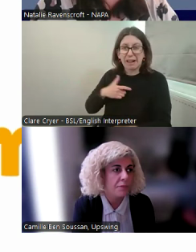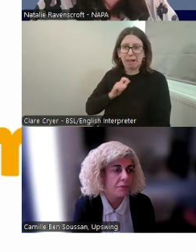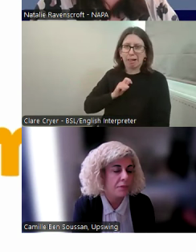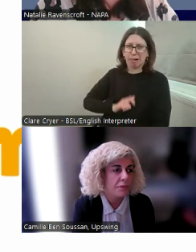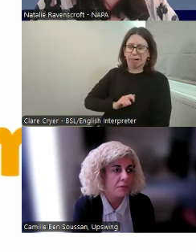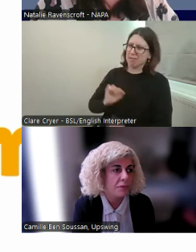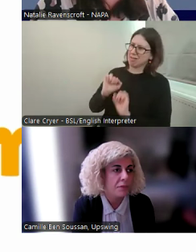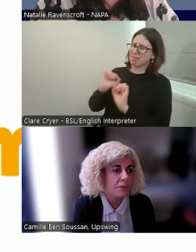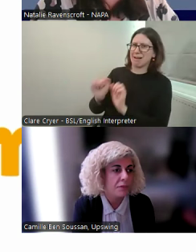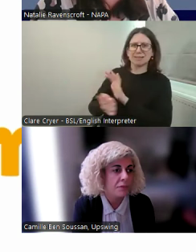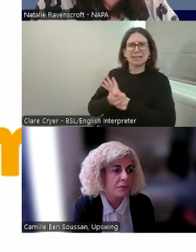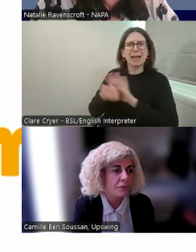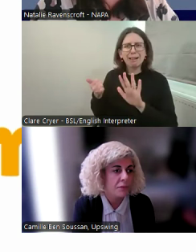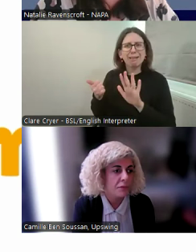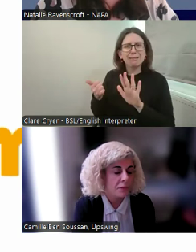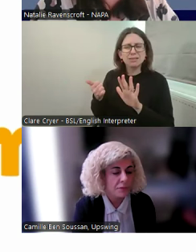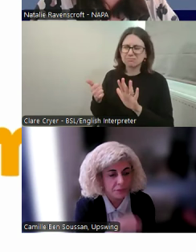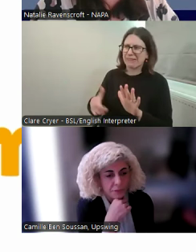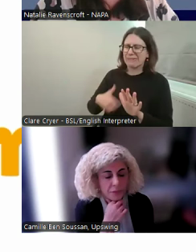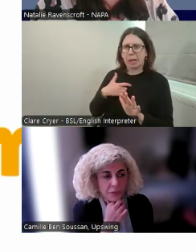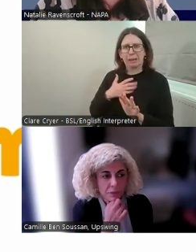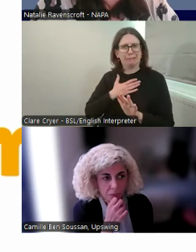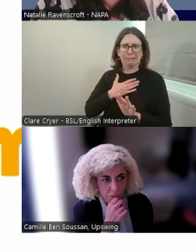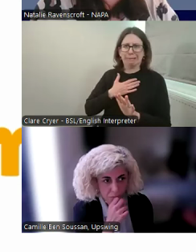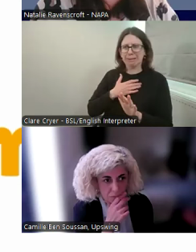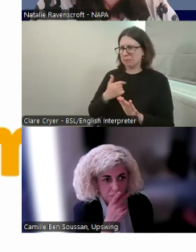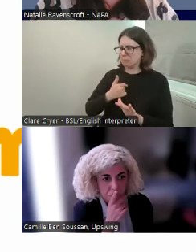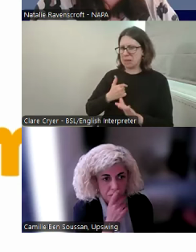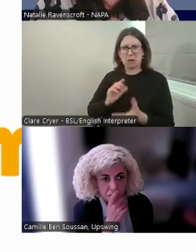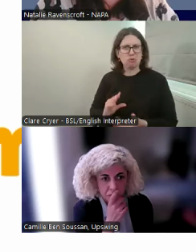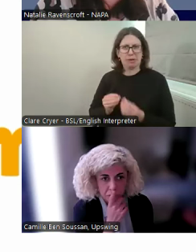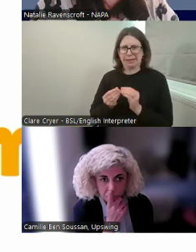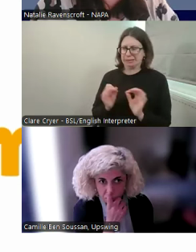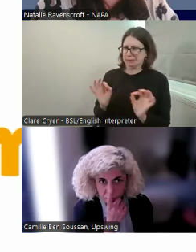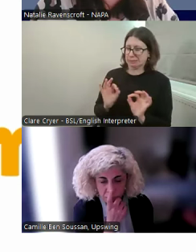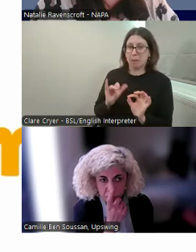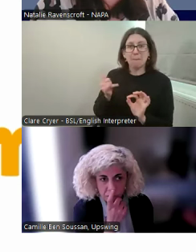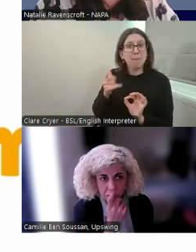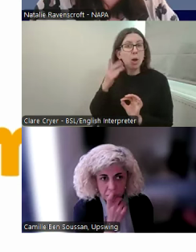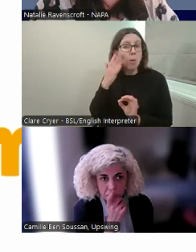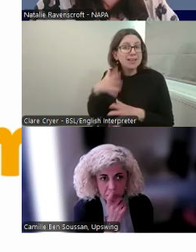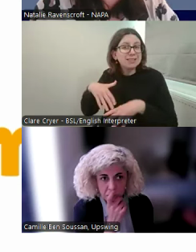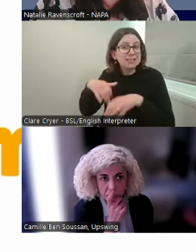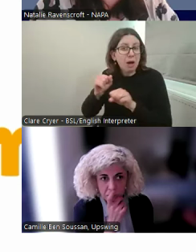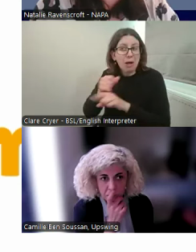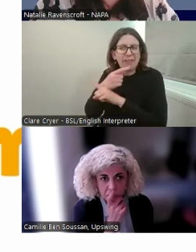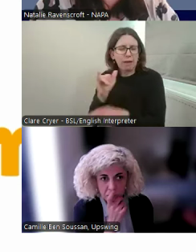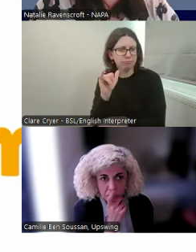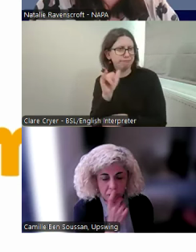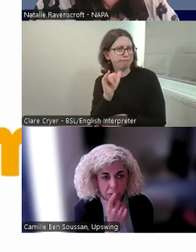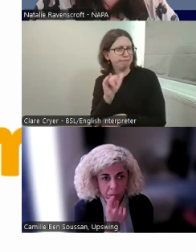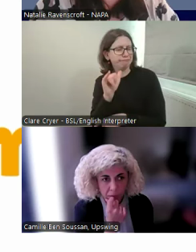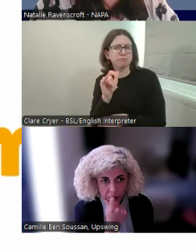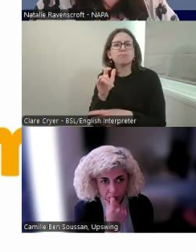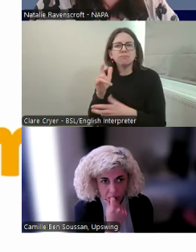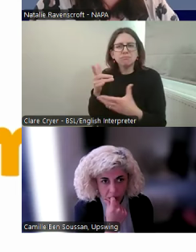own capabilities as creatives, and there may be being initially sceptical about whether residents would engage